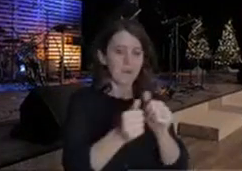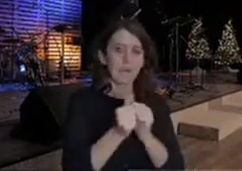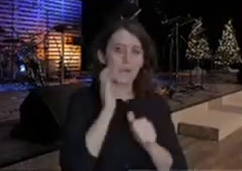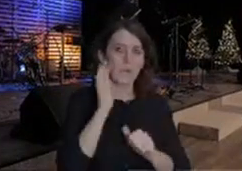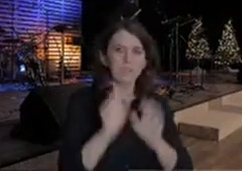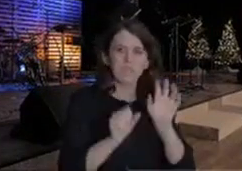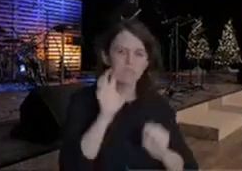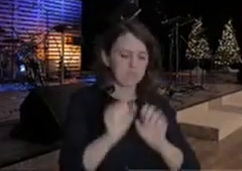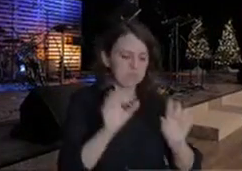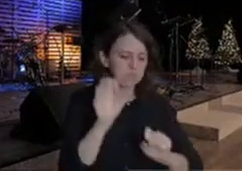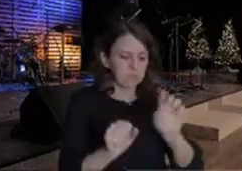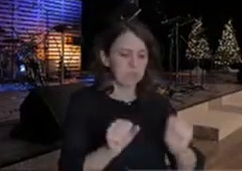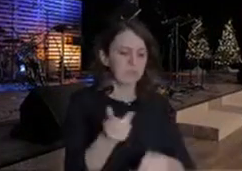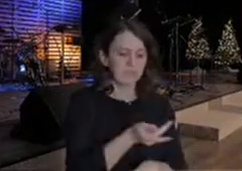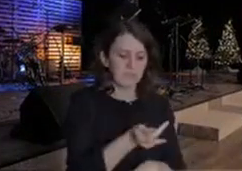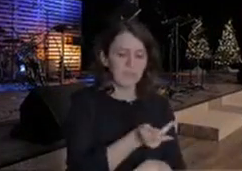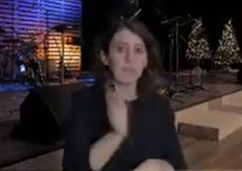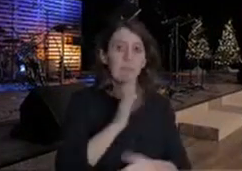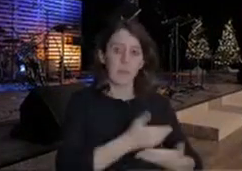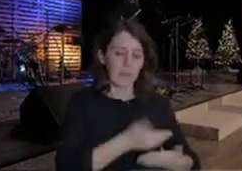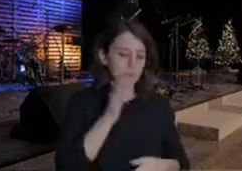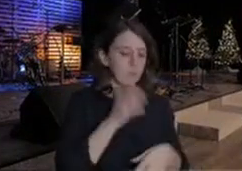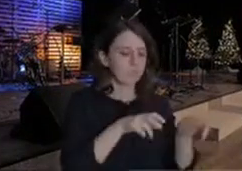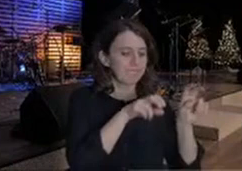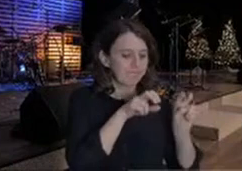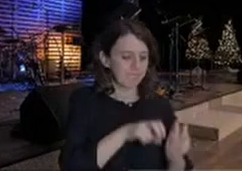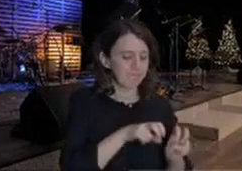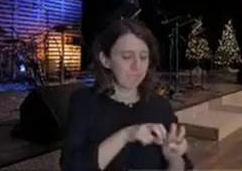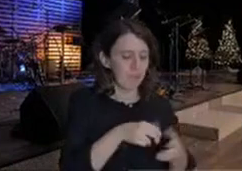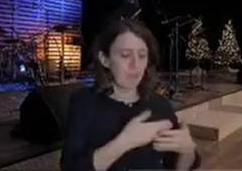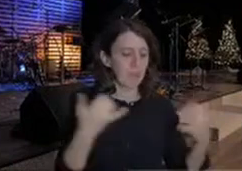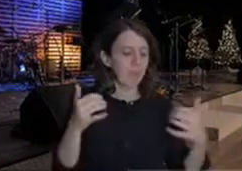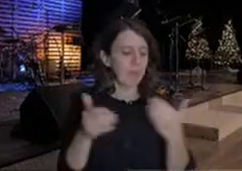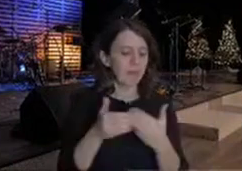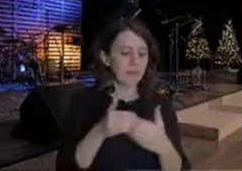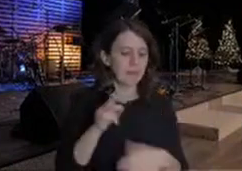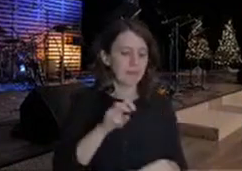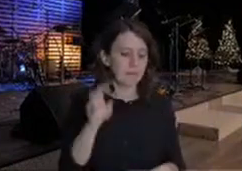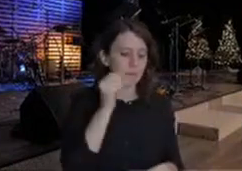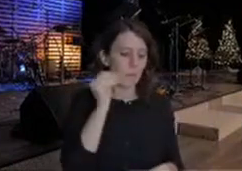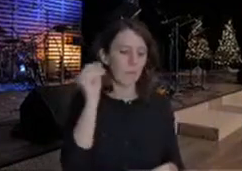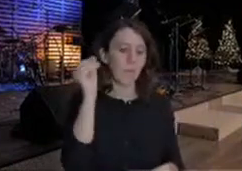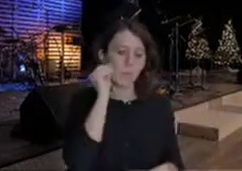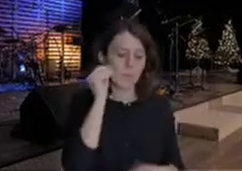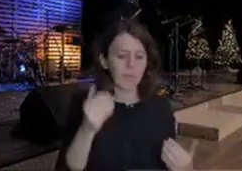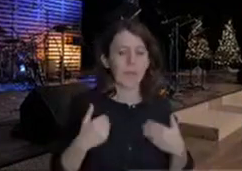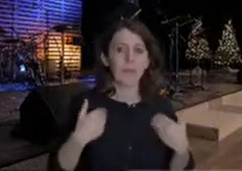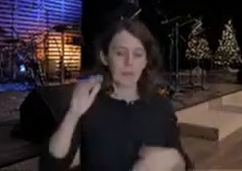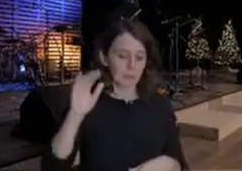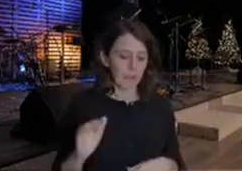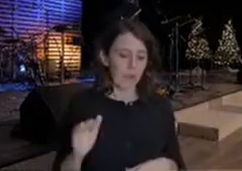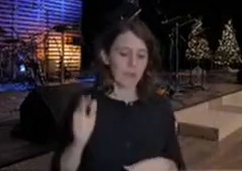ox. The infant will play near the cobra's den, and the young child will put its hand into the viper's nest. They will